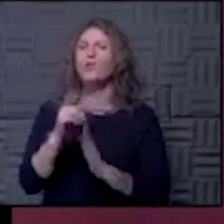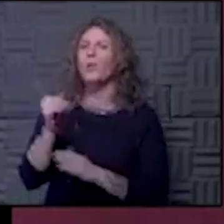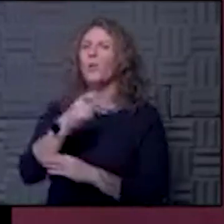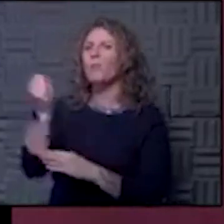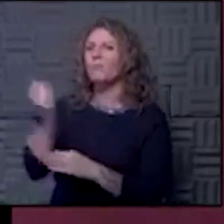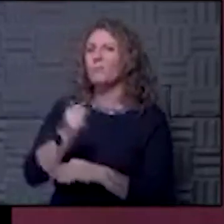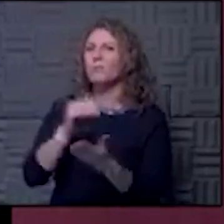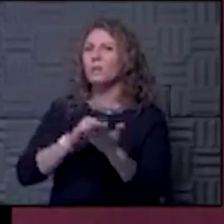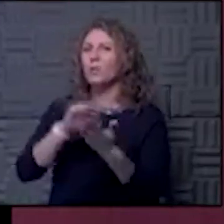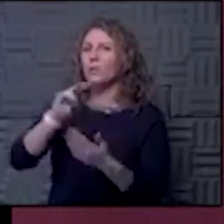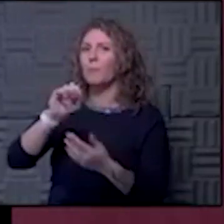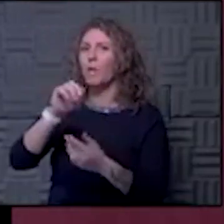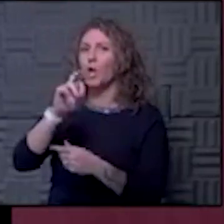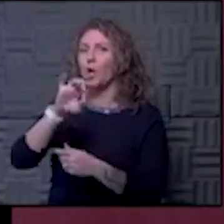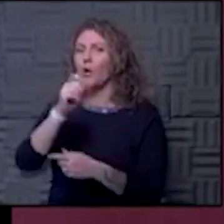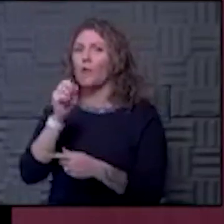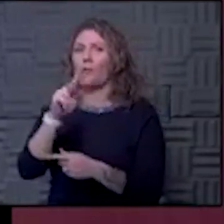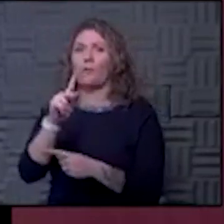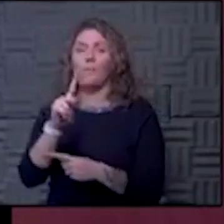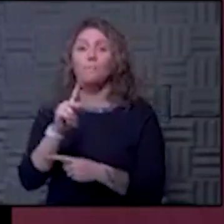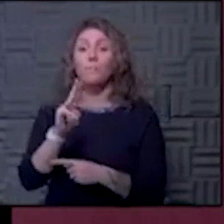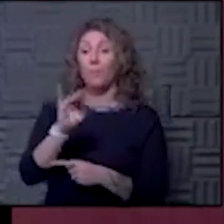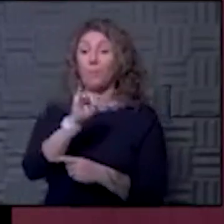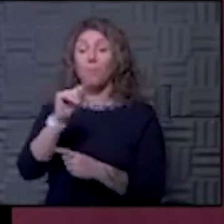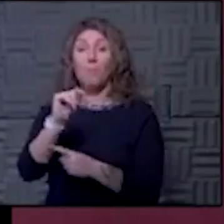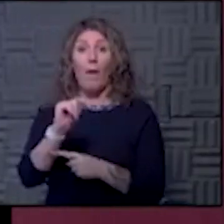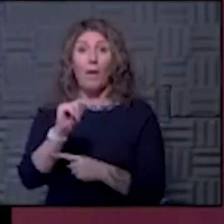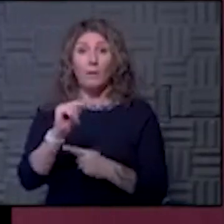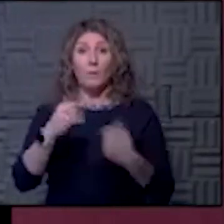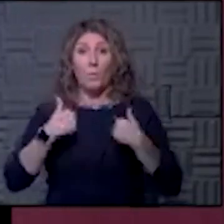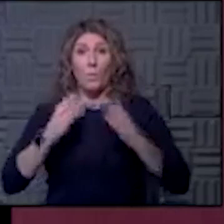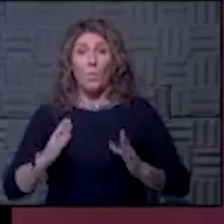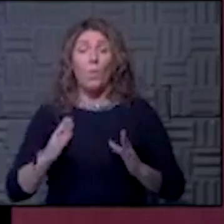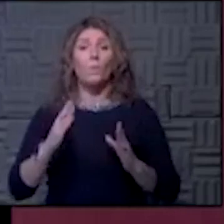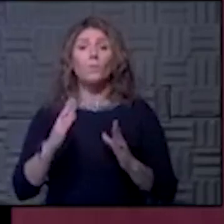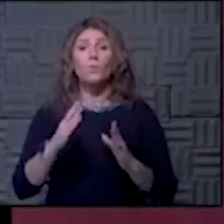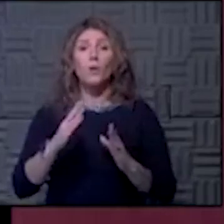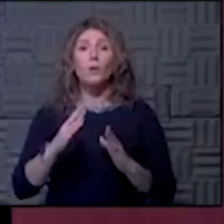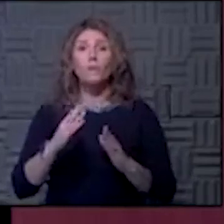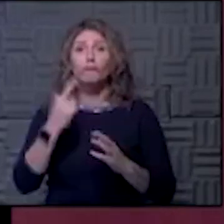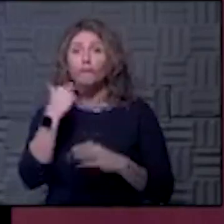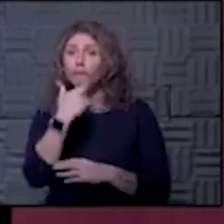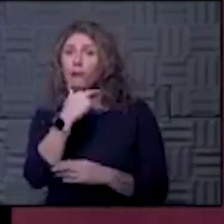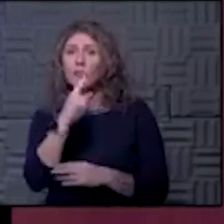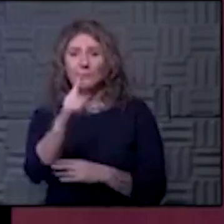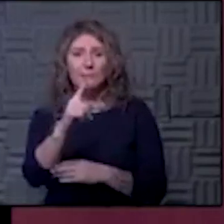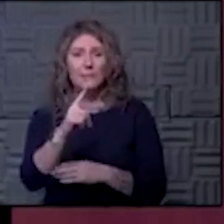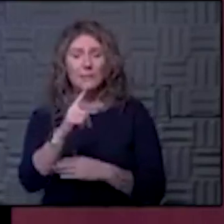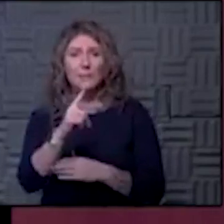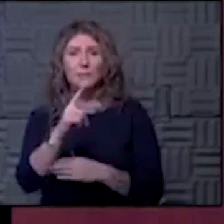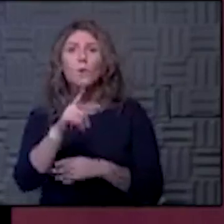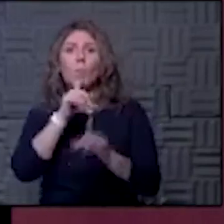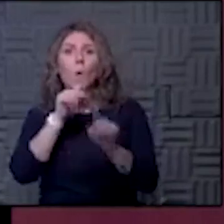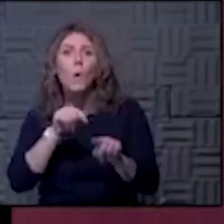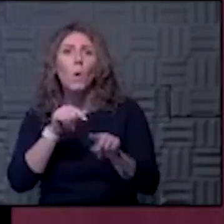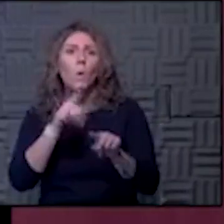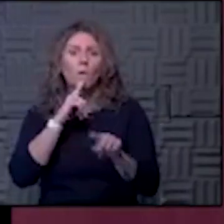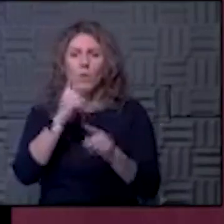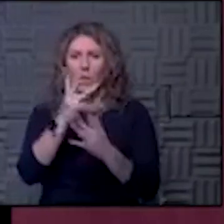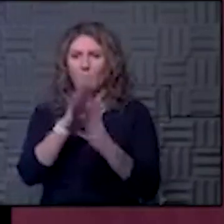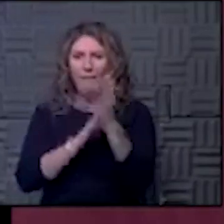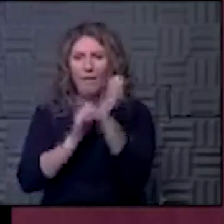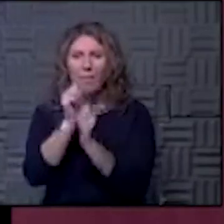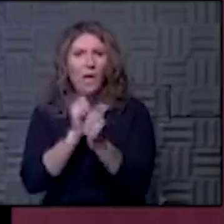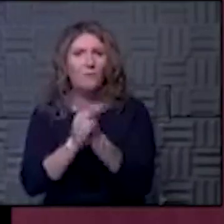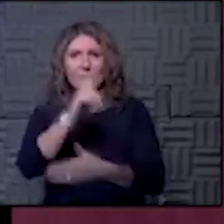McGurk on. Matt says he has a restaurant and his order of gloves was recently canceled. They were non-latex. I don't know if that